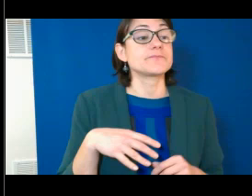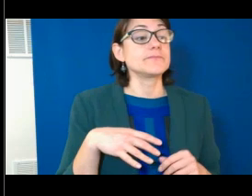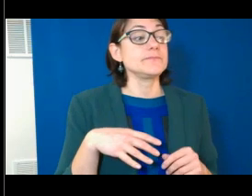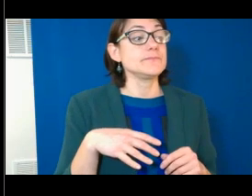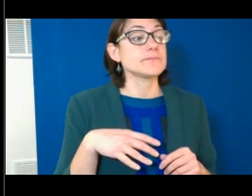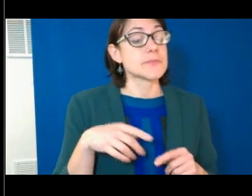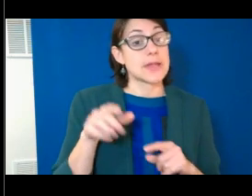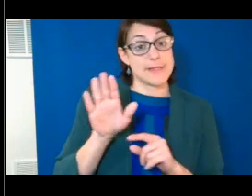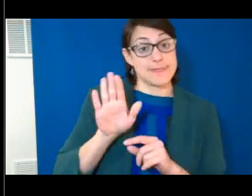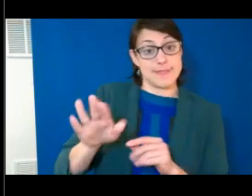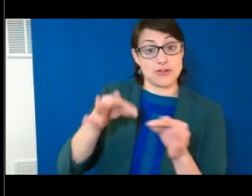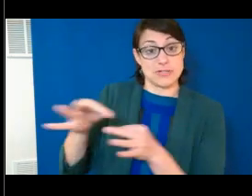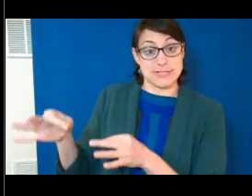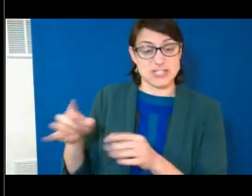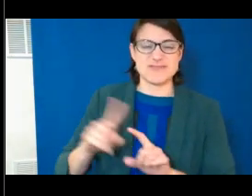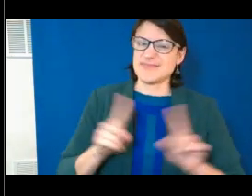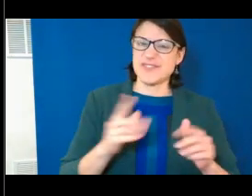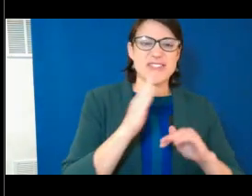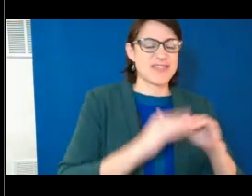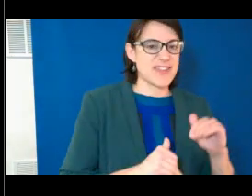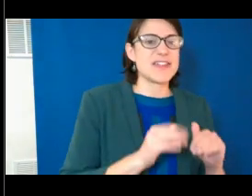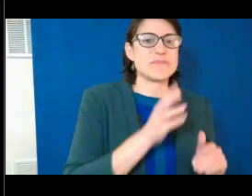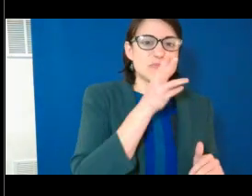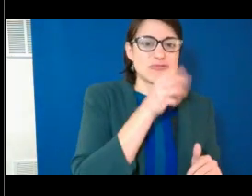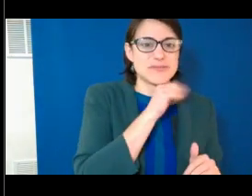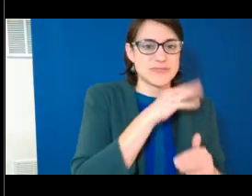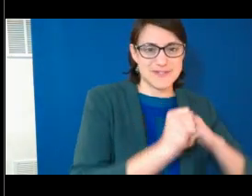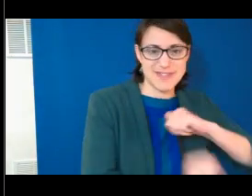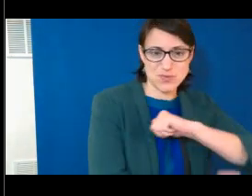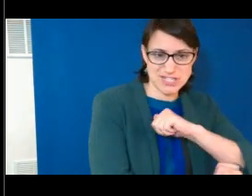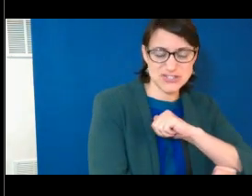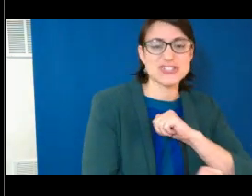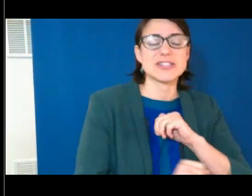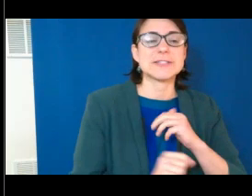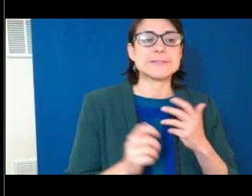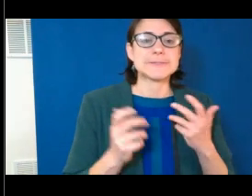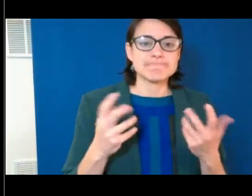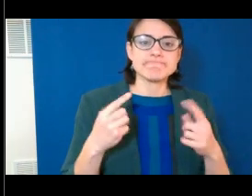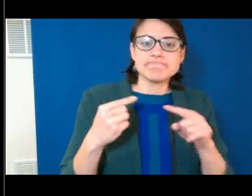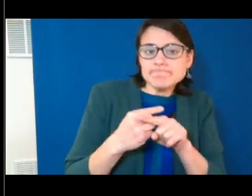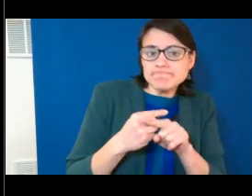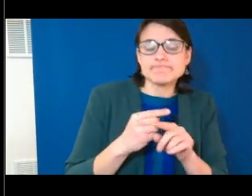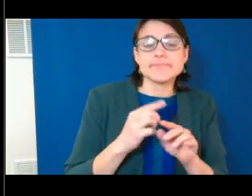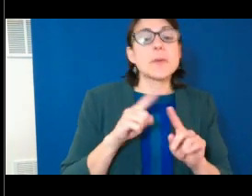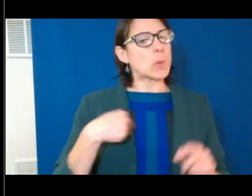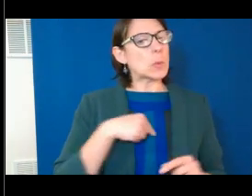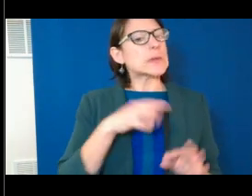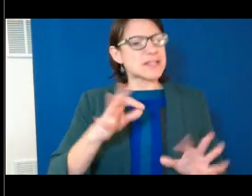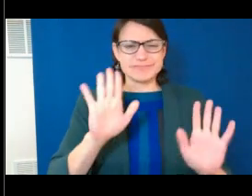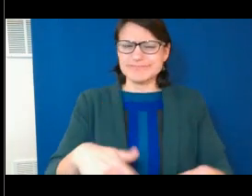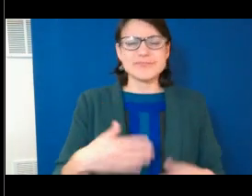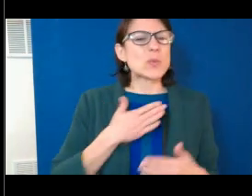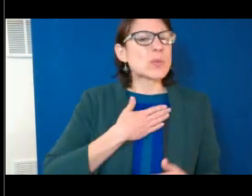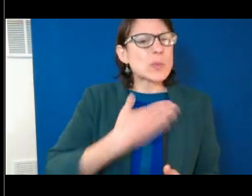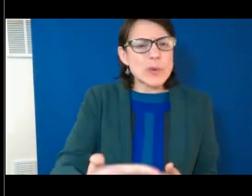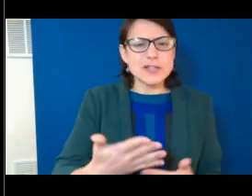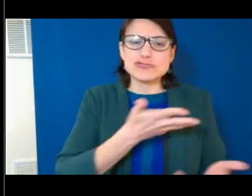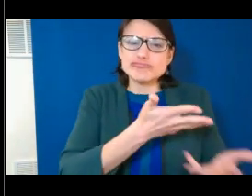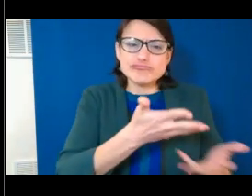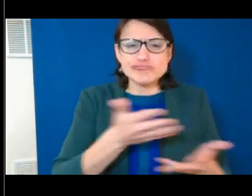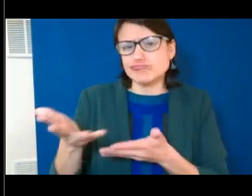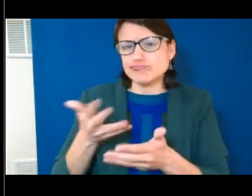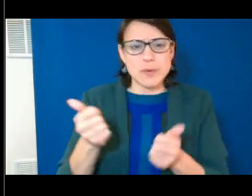came to. And we have decided that we will talk to anyone, and we will